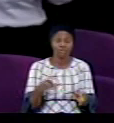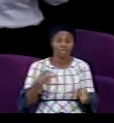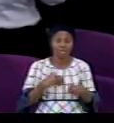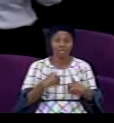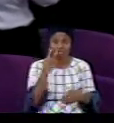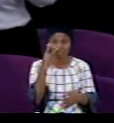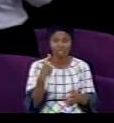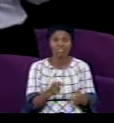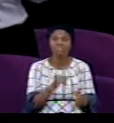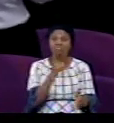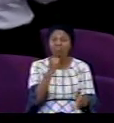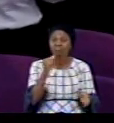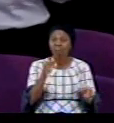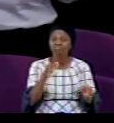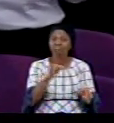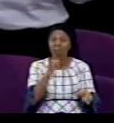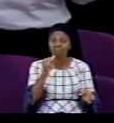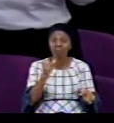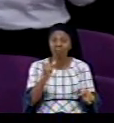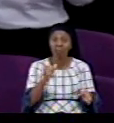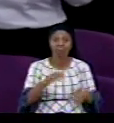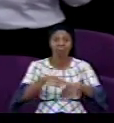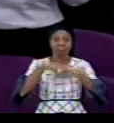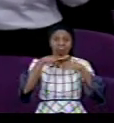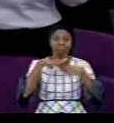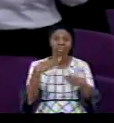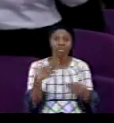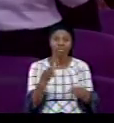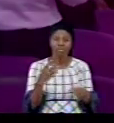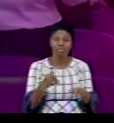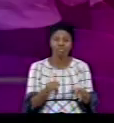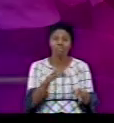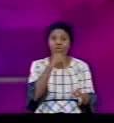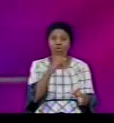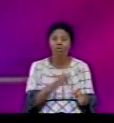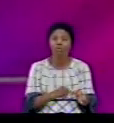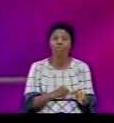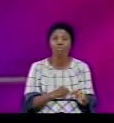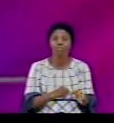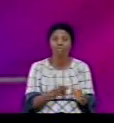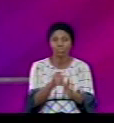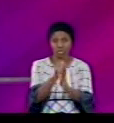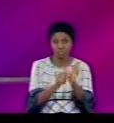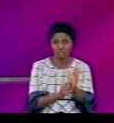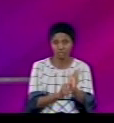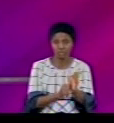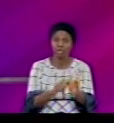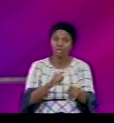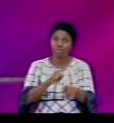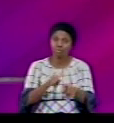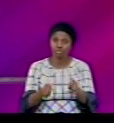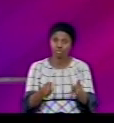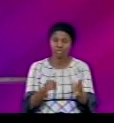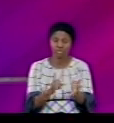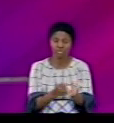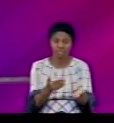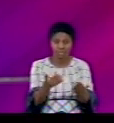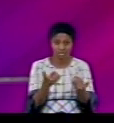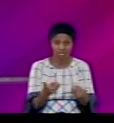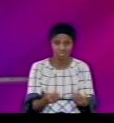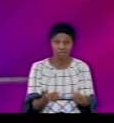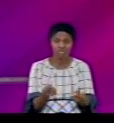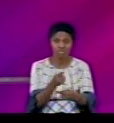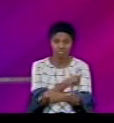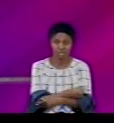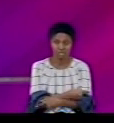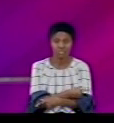God, that from today, Christ will be all in all. The supremacy of Christ will be a reality in